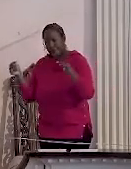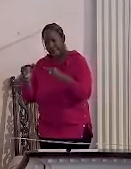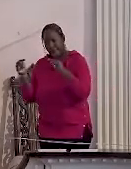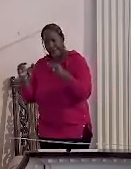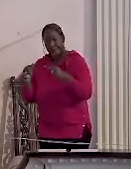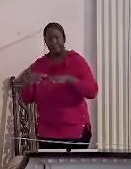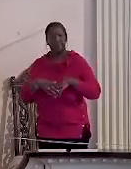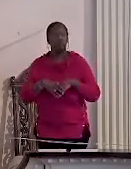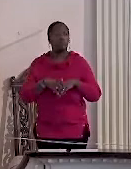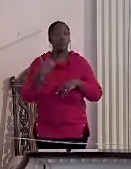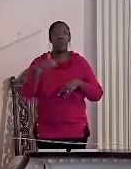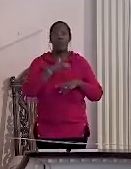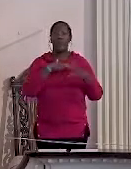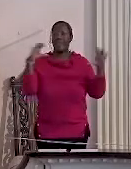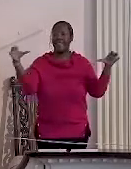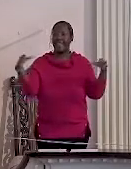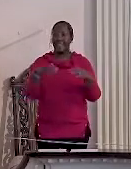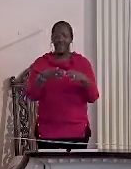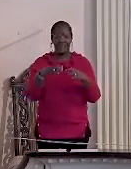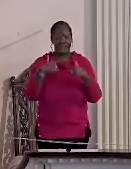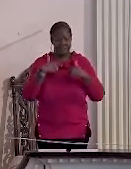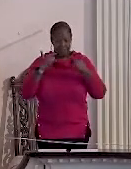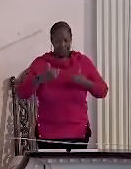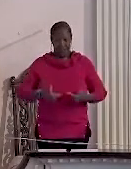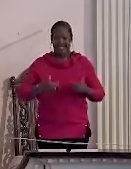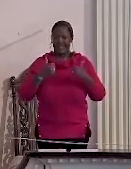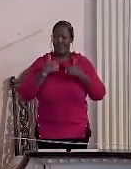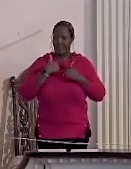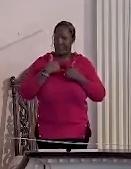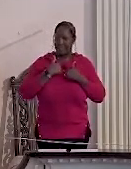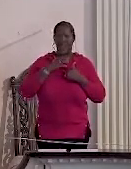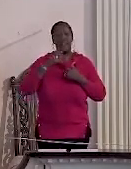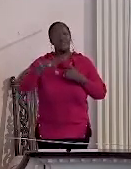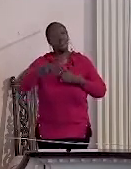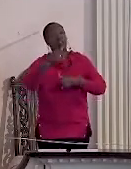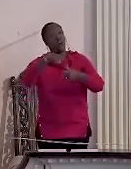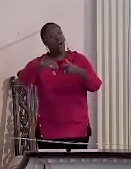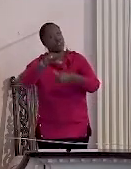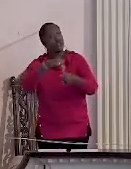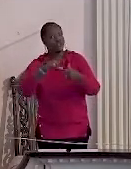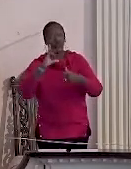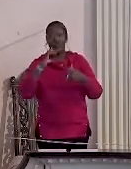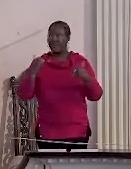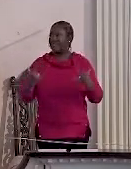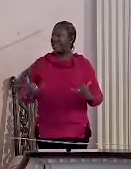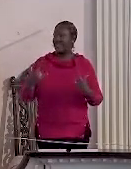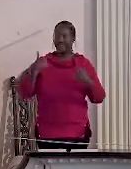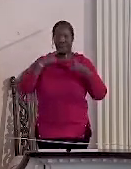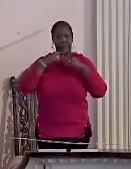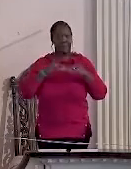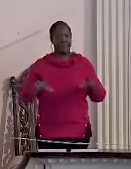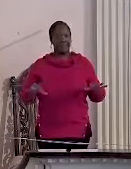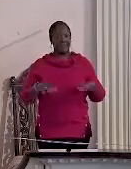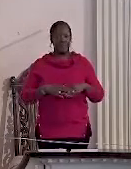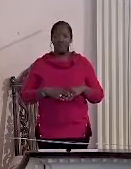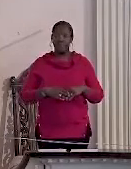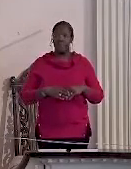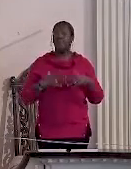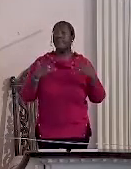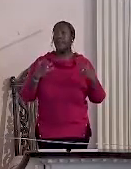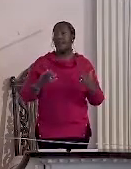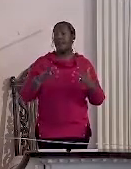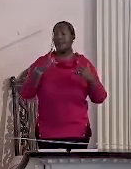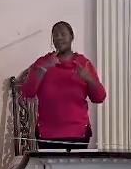We gather to be present with ourselves and others on this day that has been given to us. I'd like to extend a